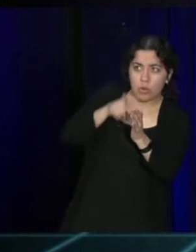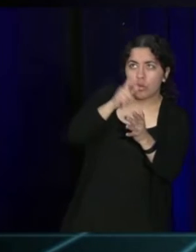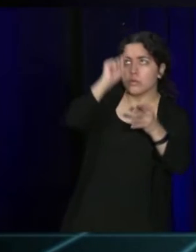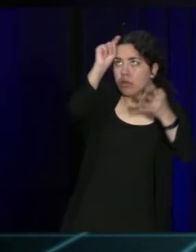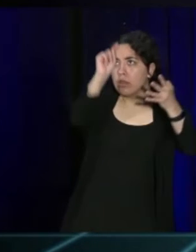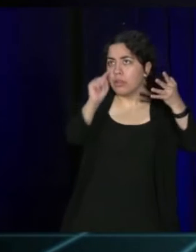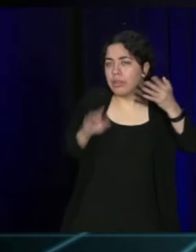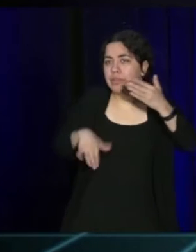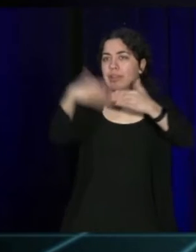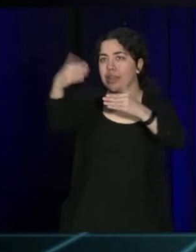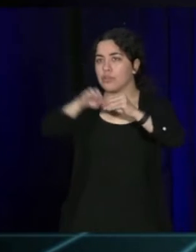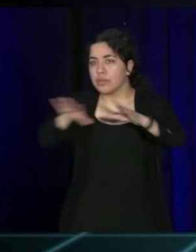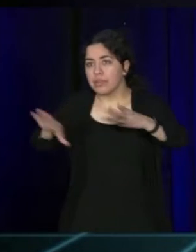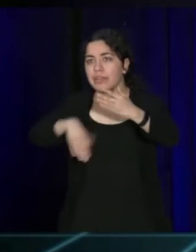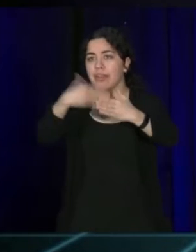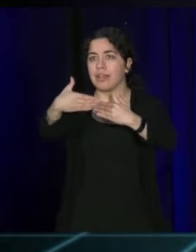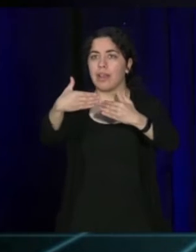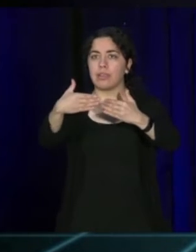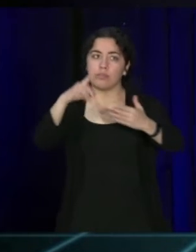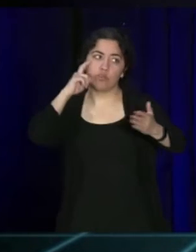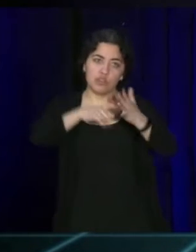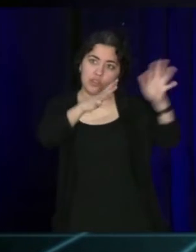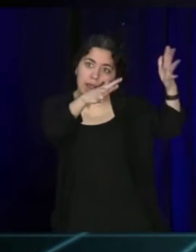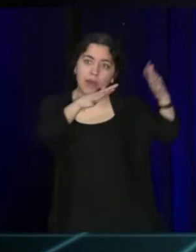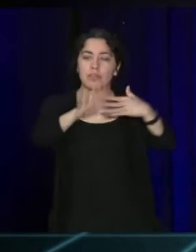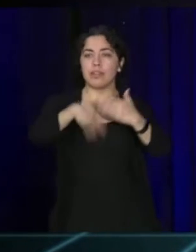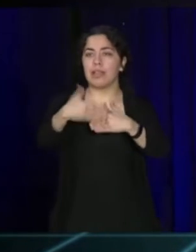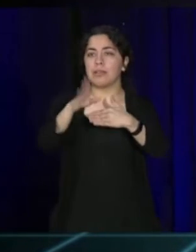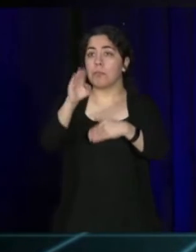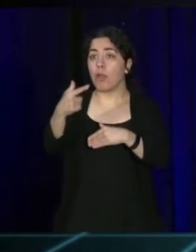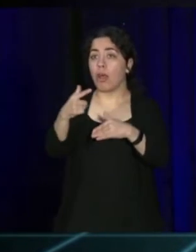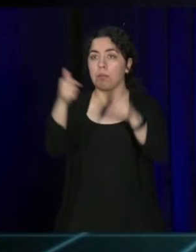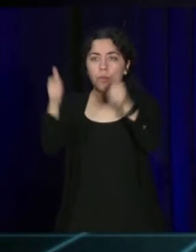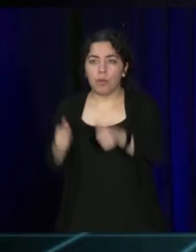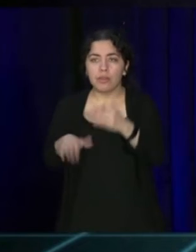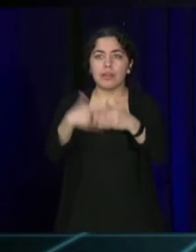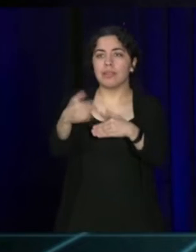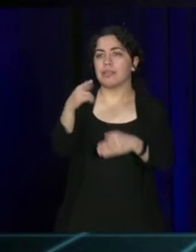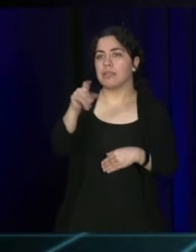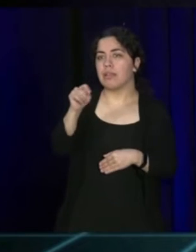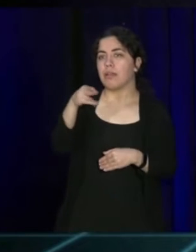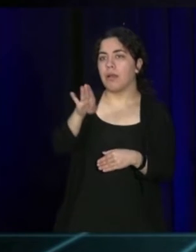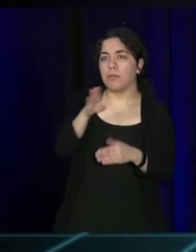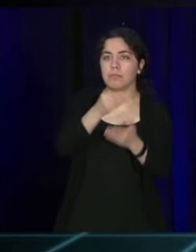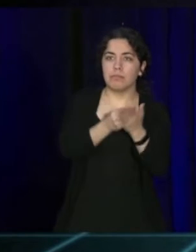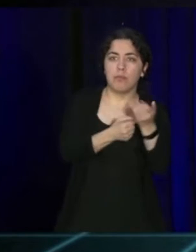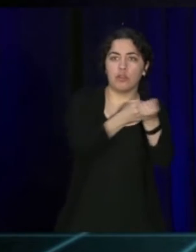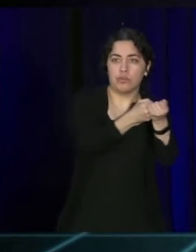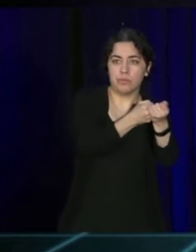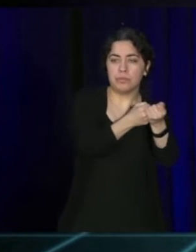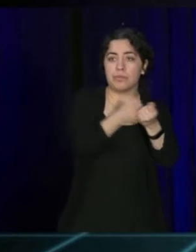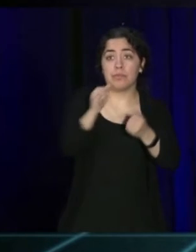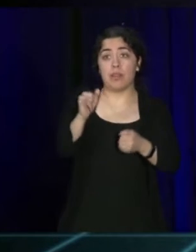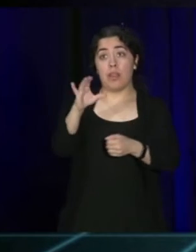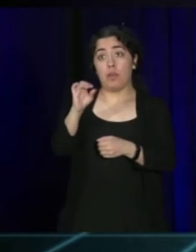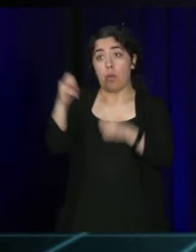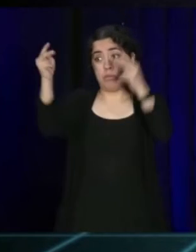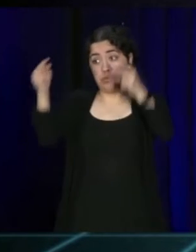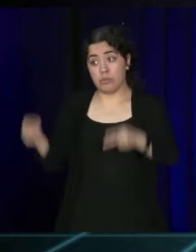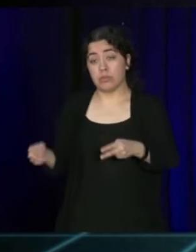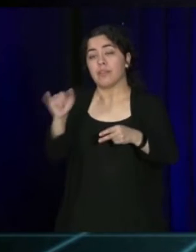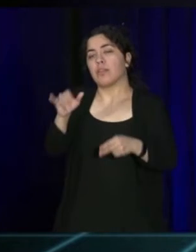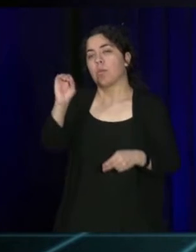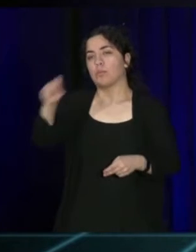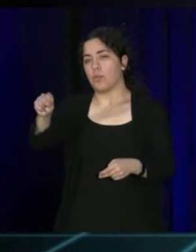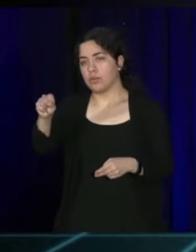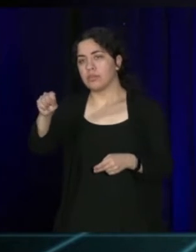next shout out, in the next blog post, in the next GitHub sponsorship. So that code I just showed is actually open source. That's our repo. That's